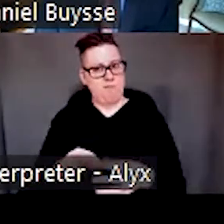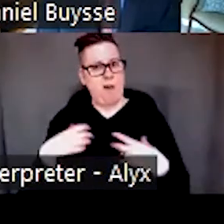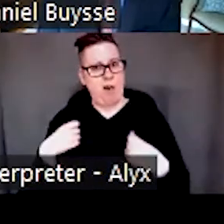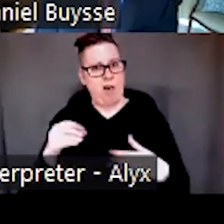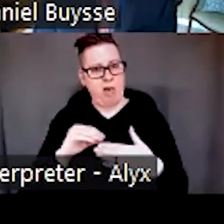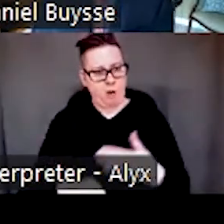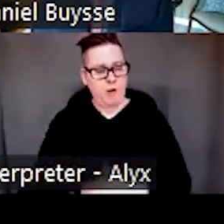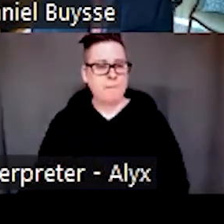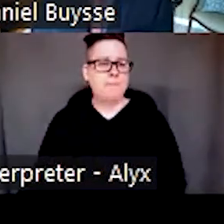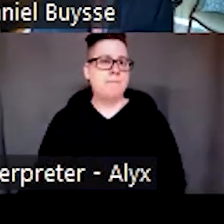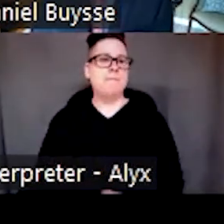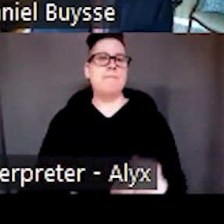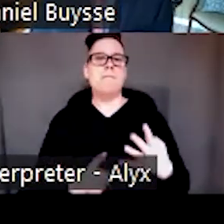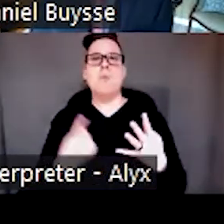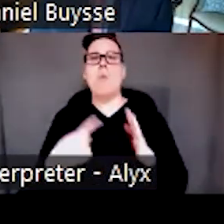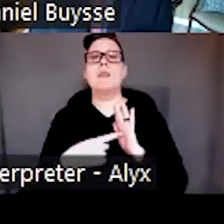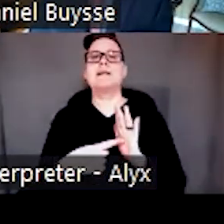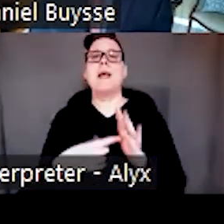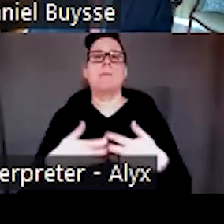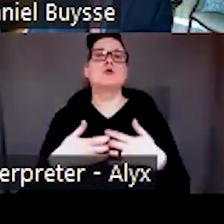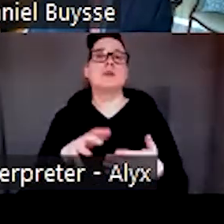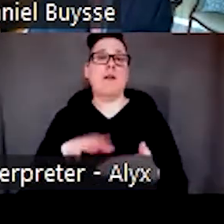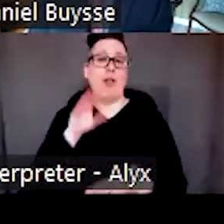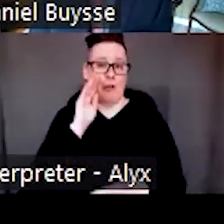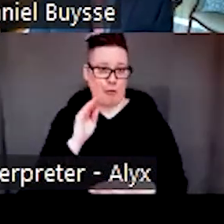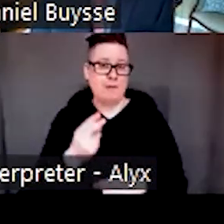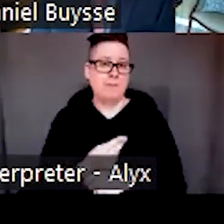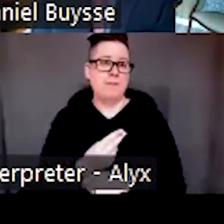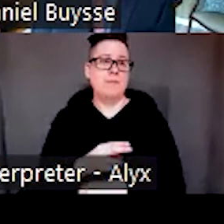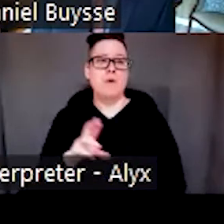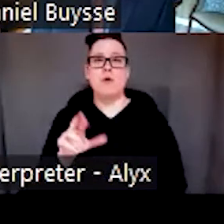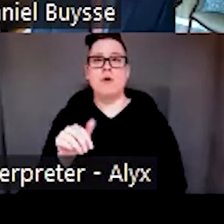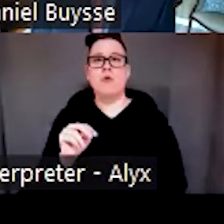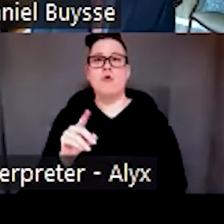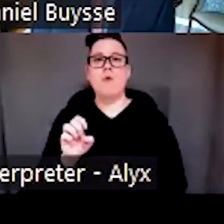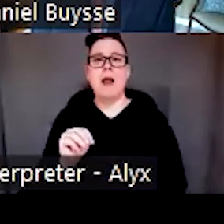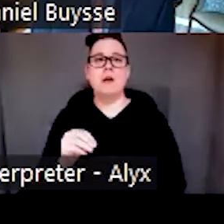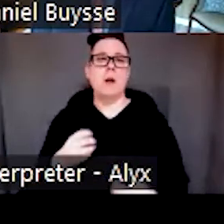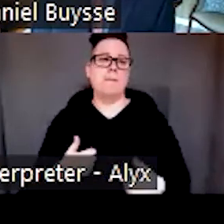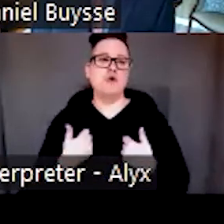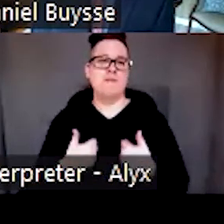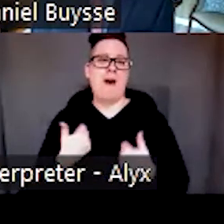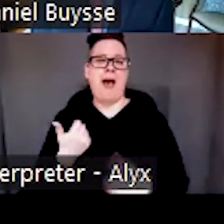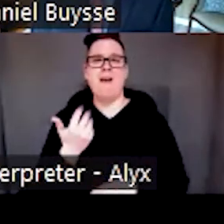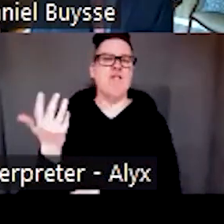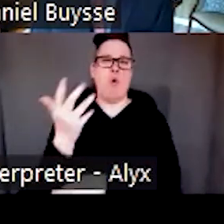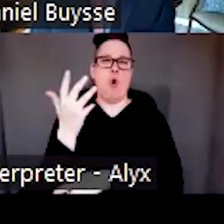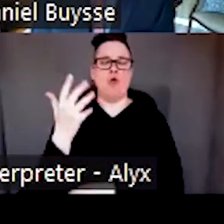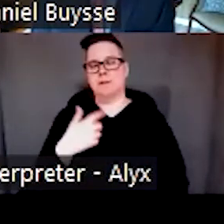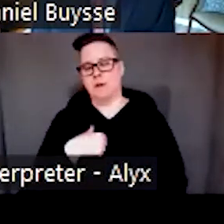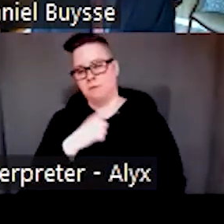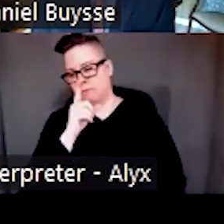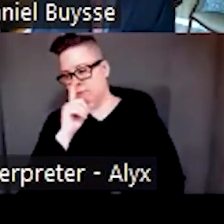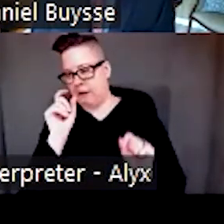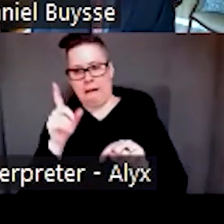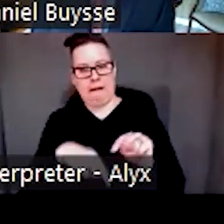Finally, one example using a machine learning technique called random survival forest. I won't begin to be able